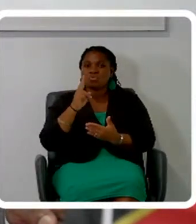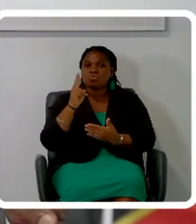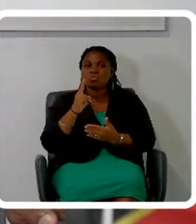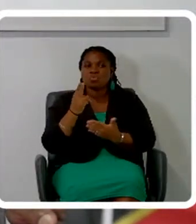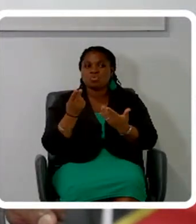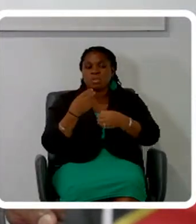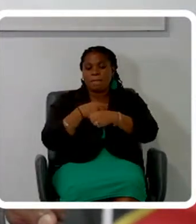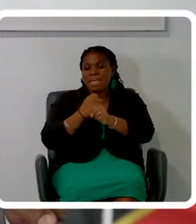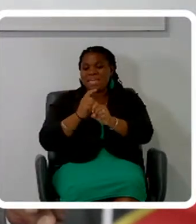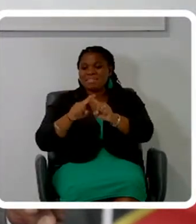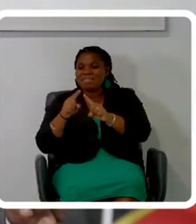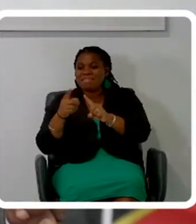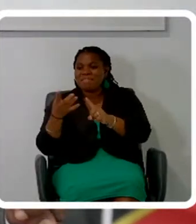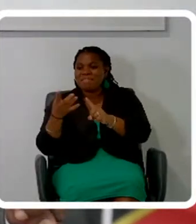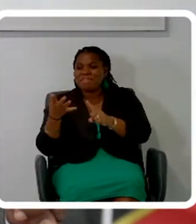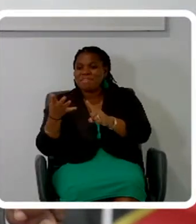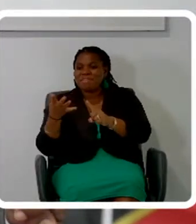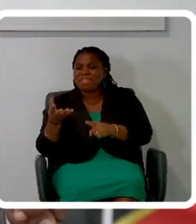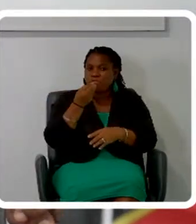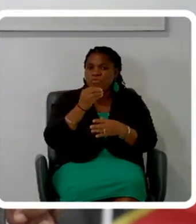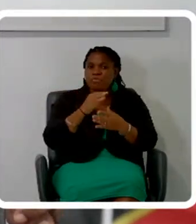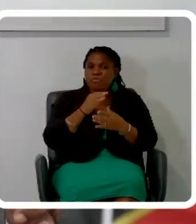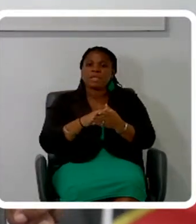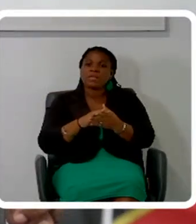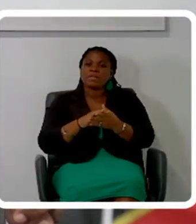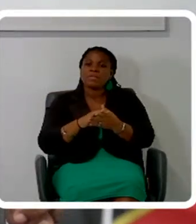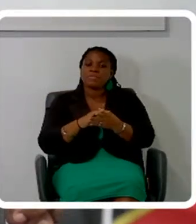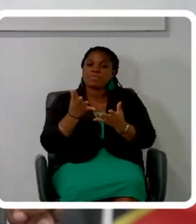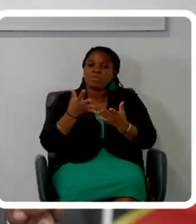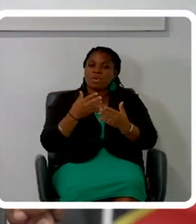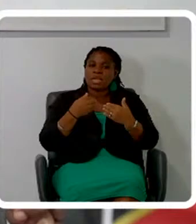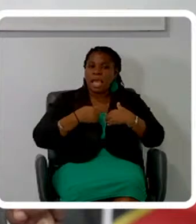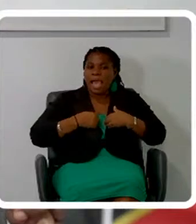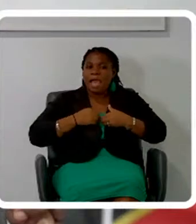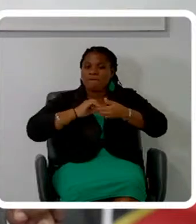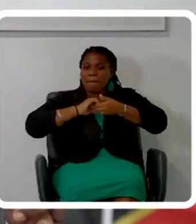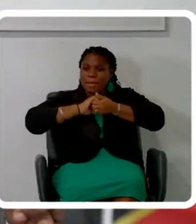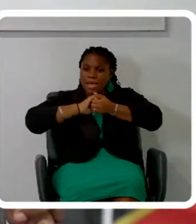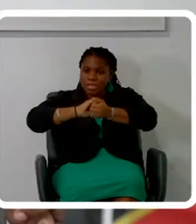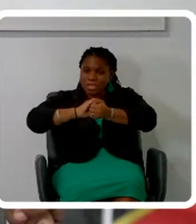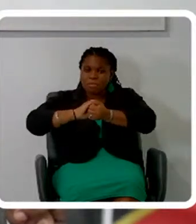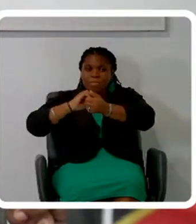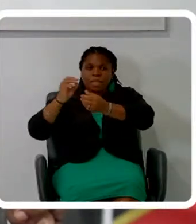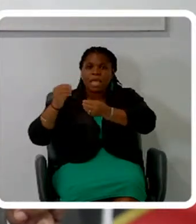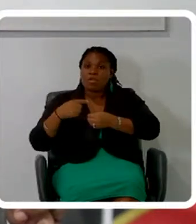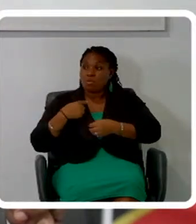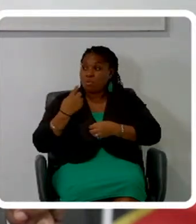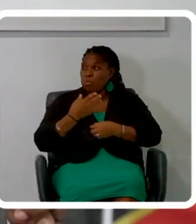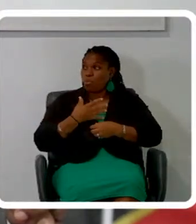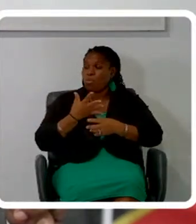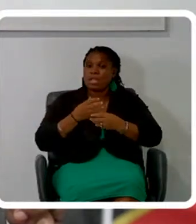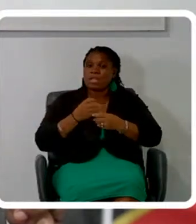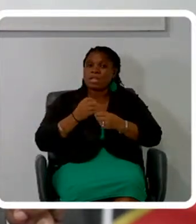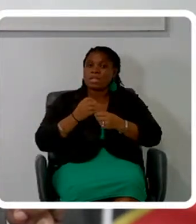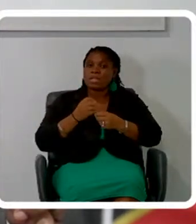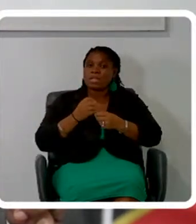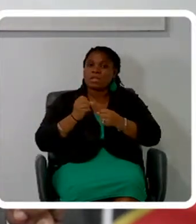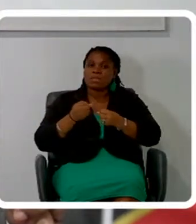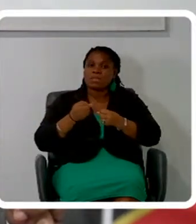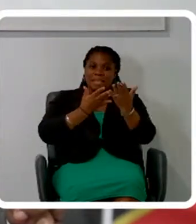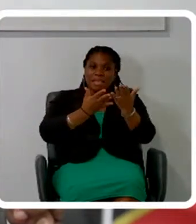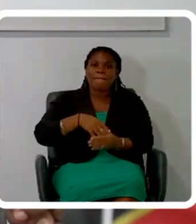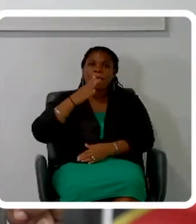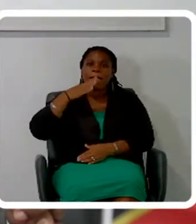and have asked us if we can be part of their suppliers for their peppers, which we are seriously looking at